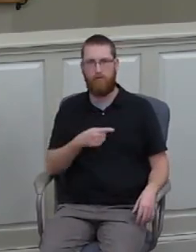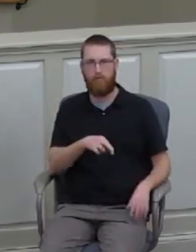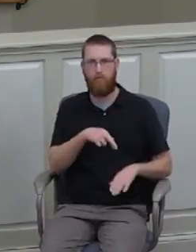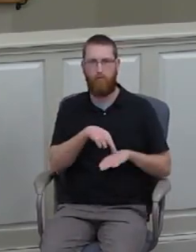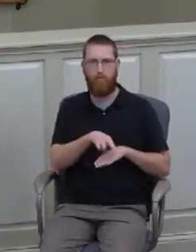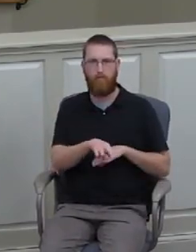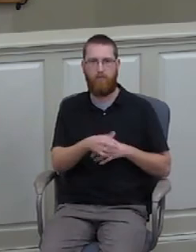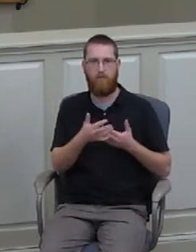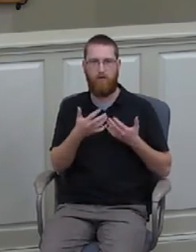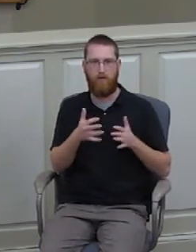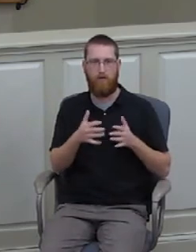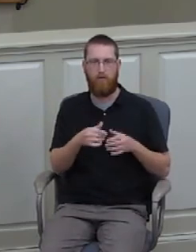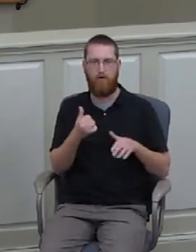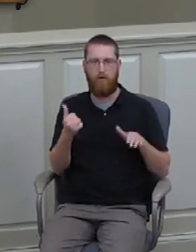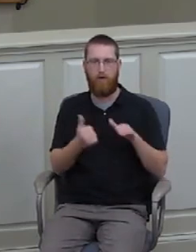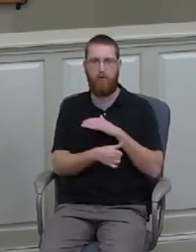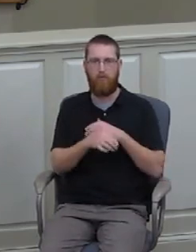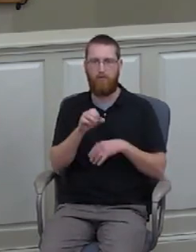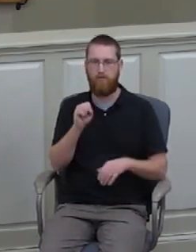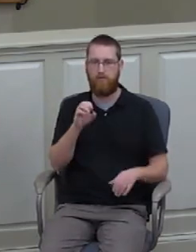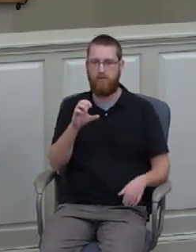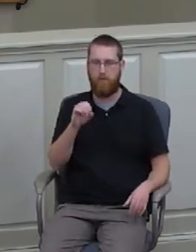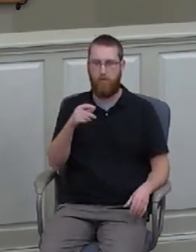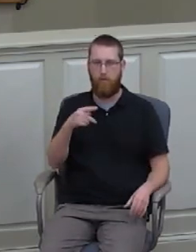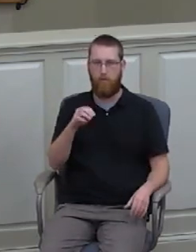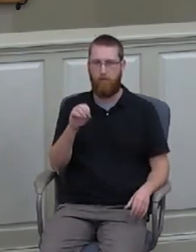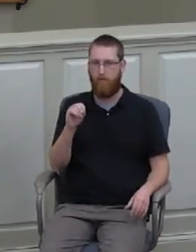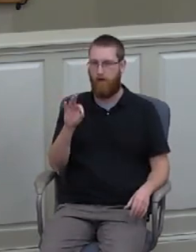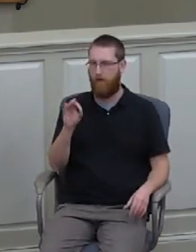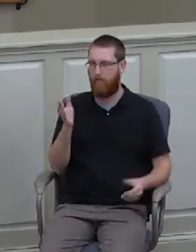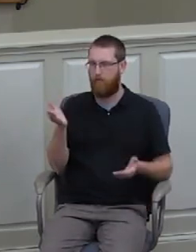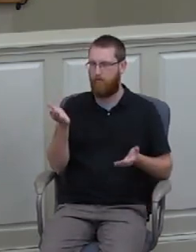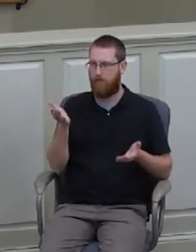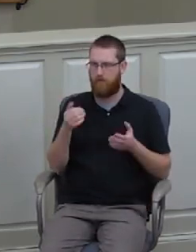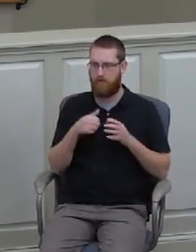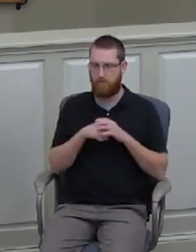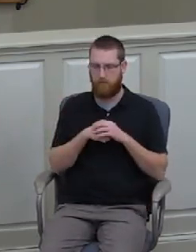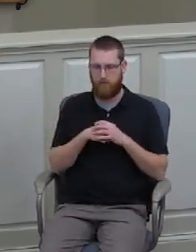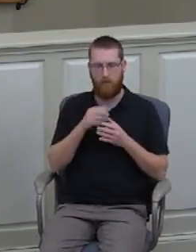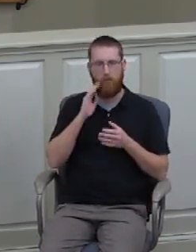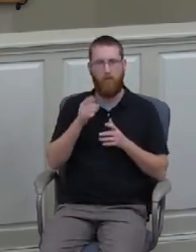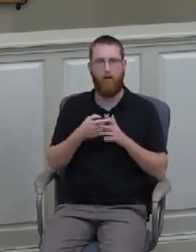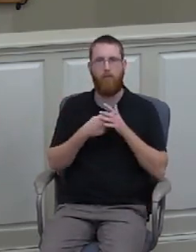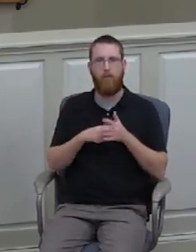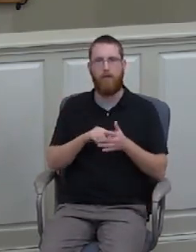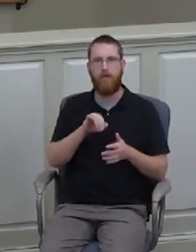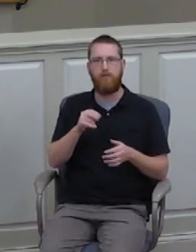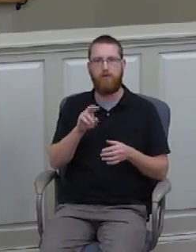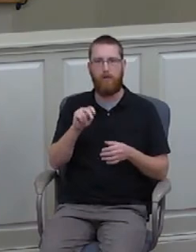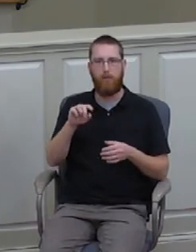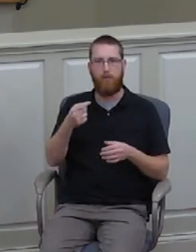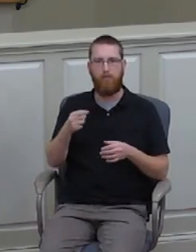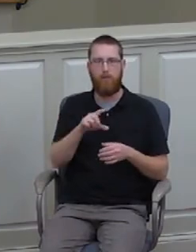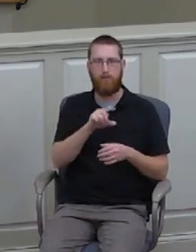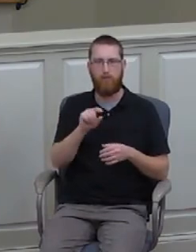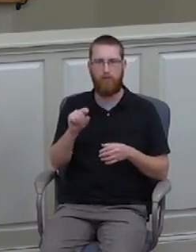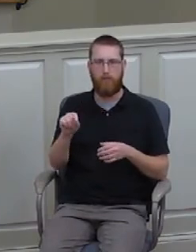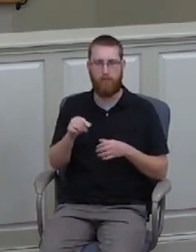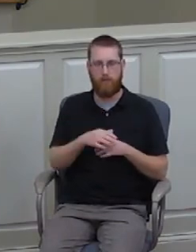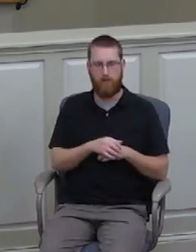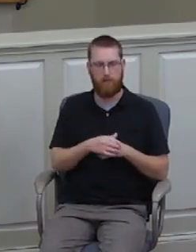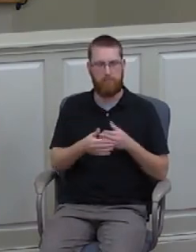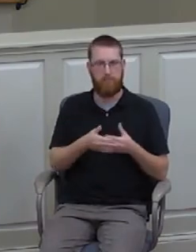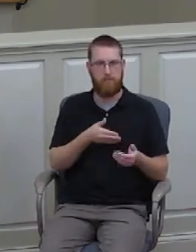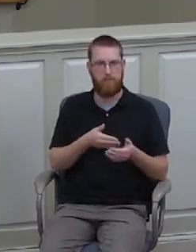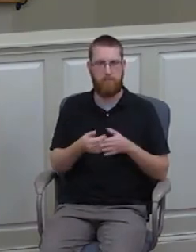it under scope of services. Will begin January 1st, 2020, regardless